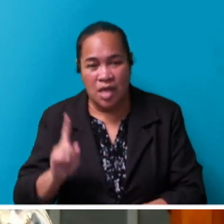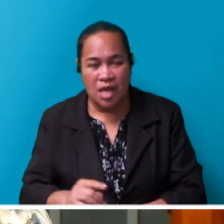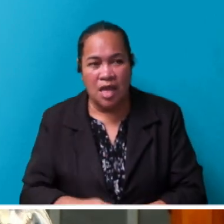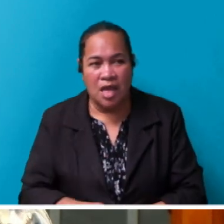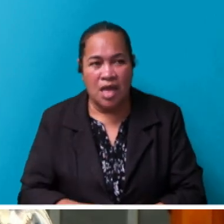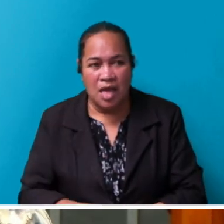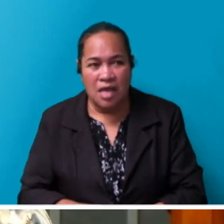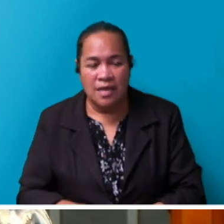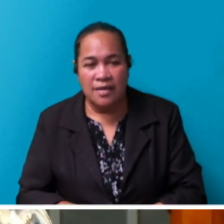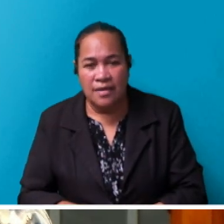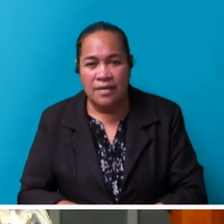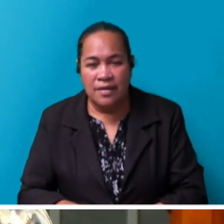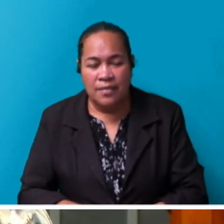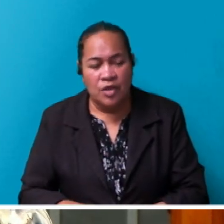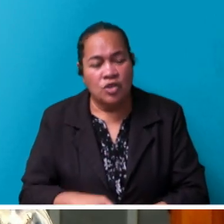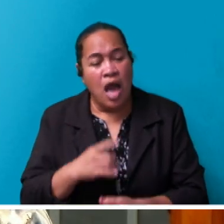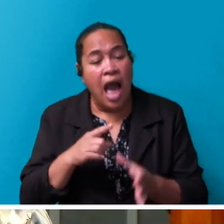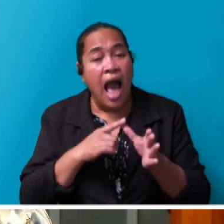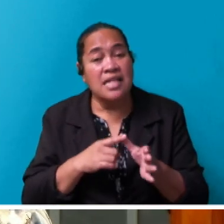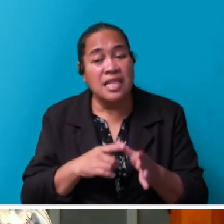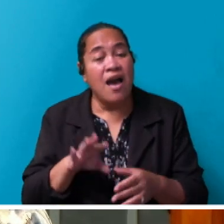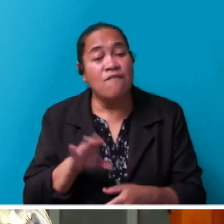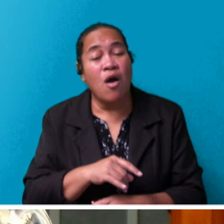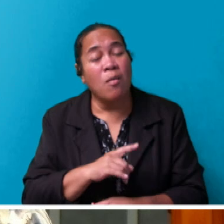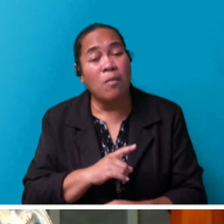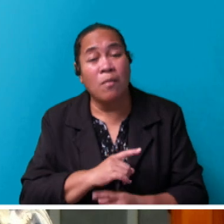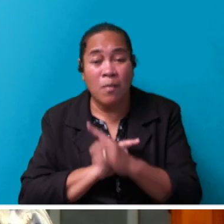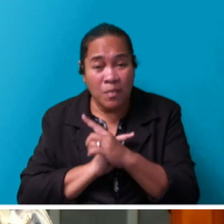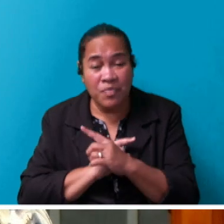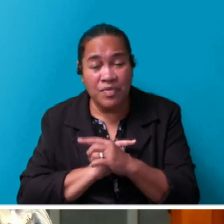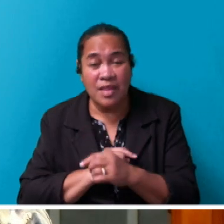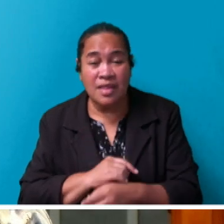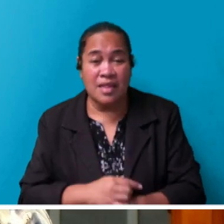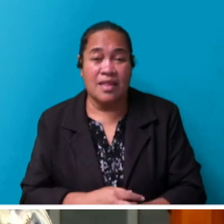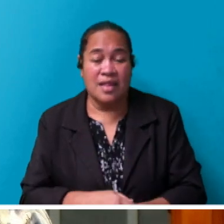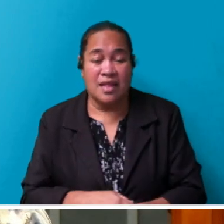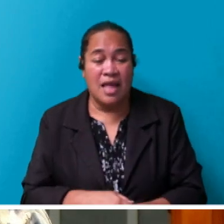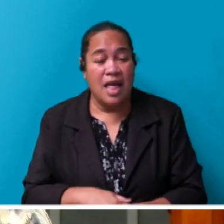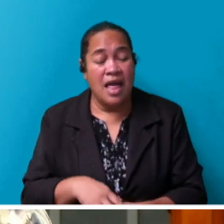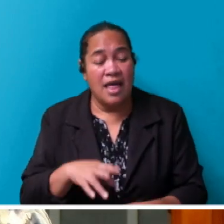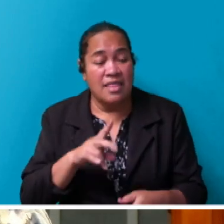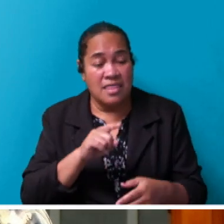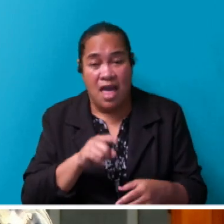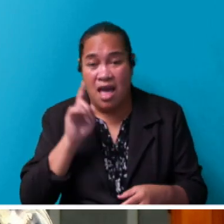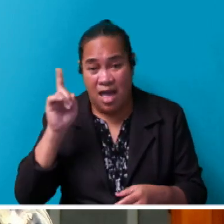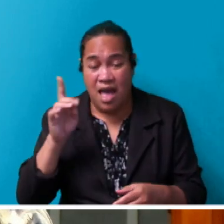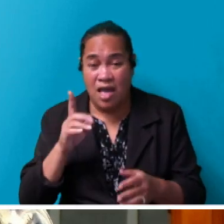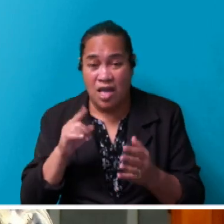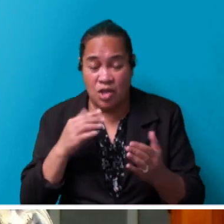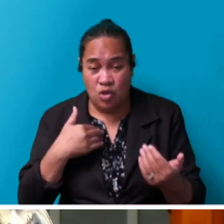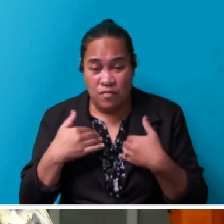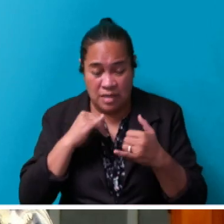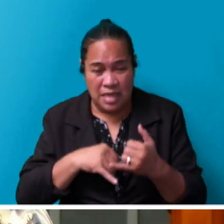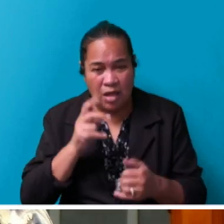the answer from the answer was provided by the USP VC says